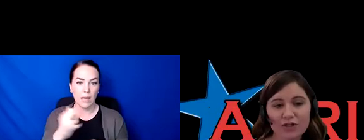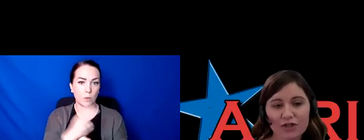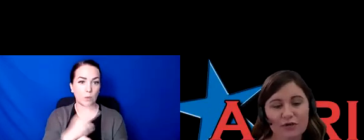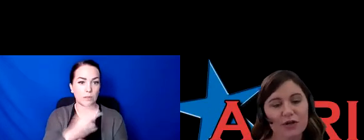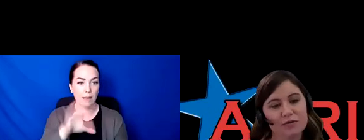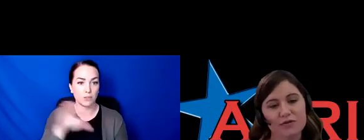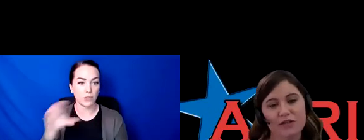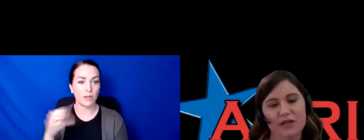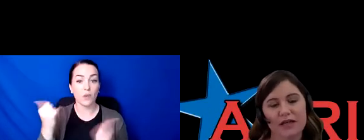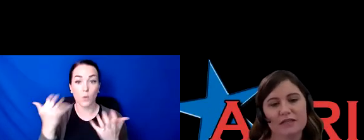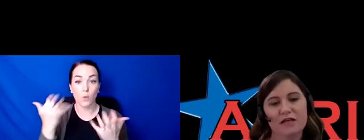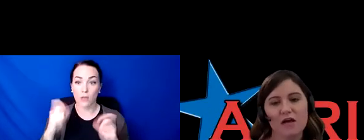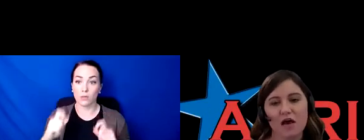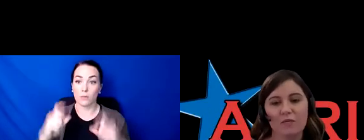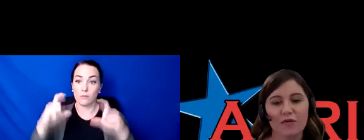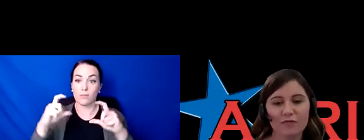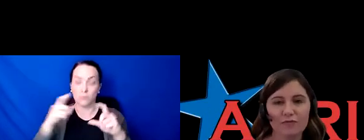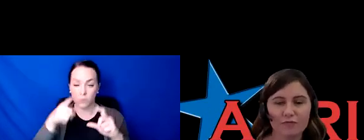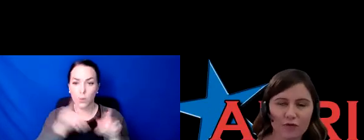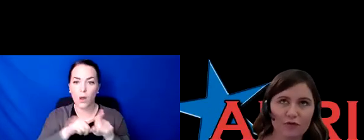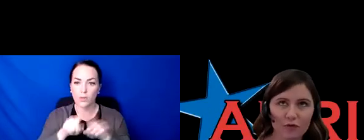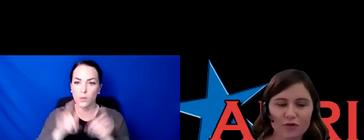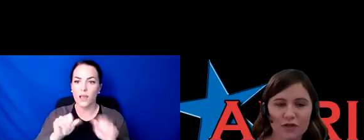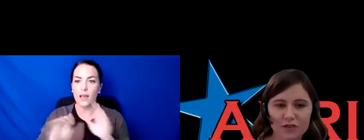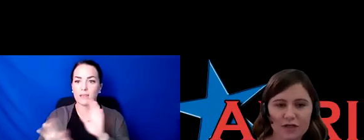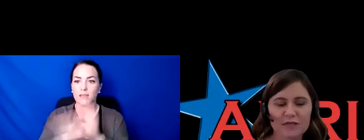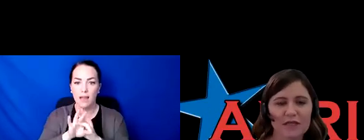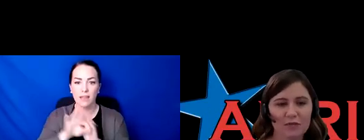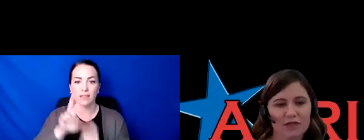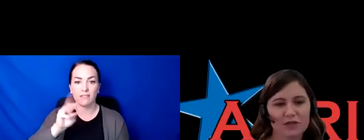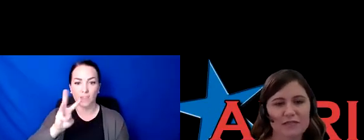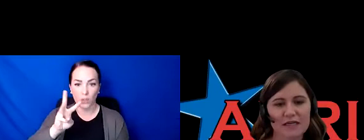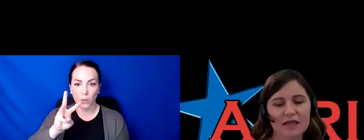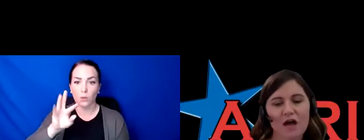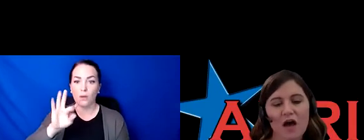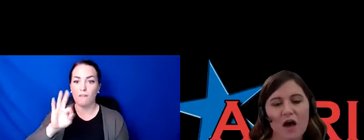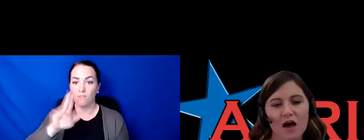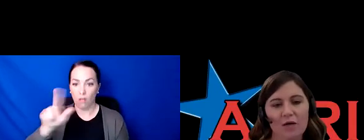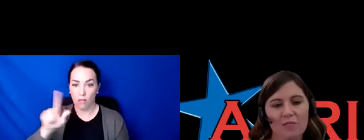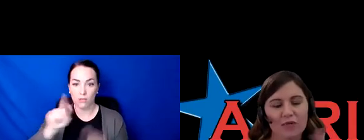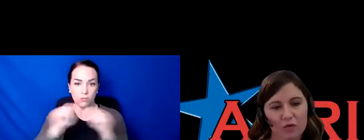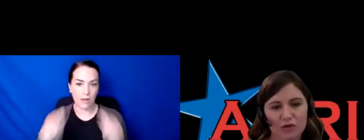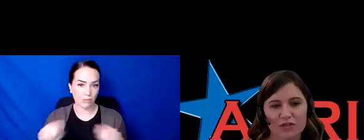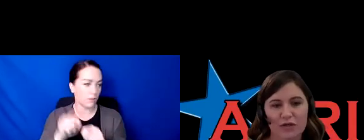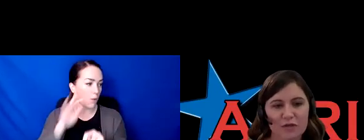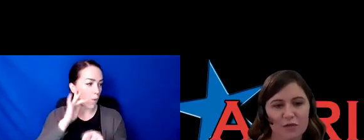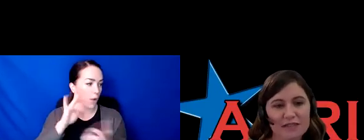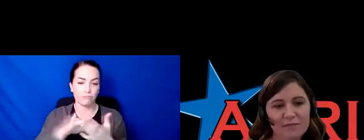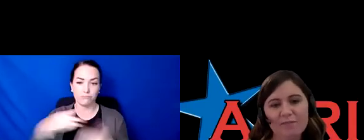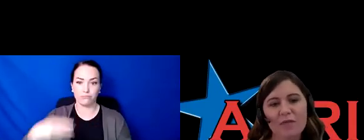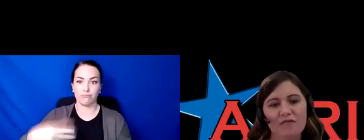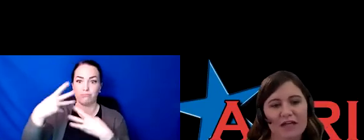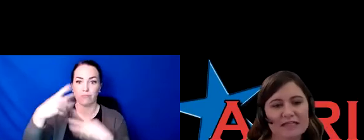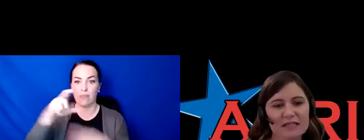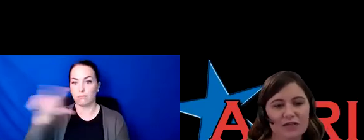them larger, you can also select the view full transcript, and that will let you see it, the whole transcript at one